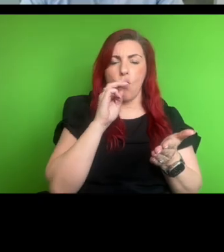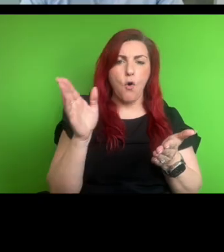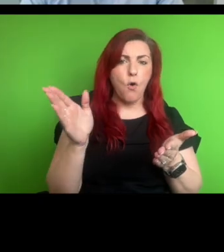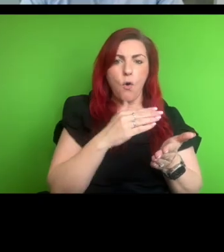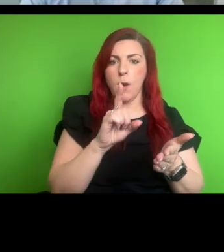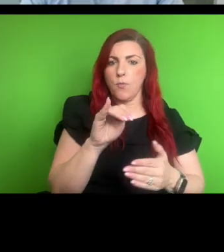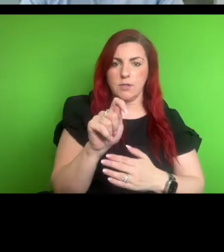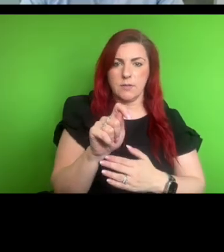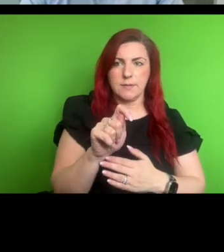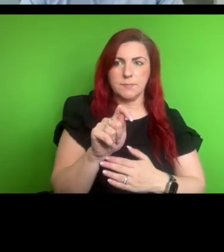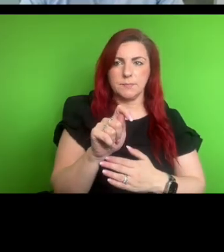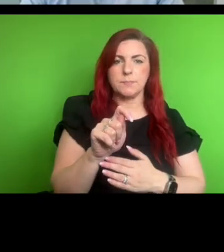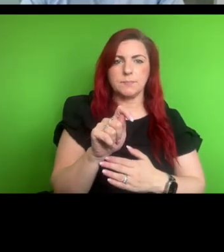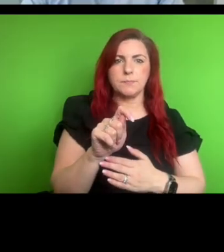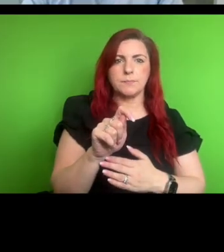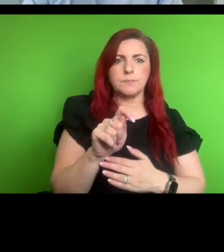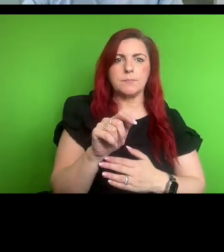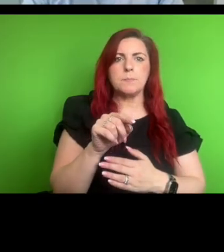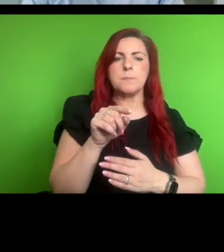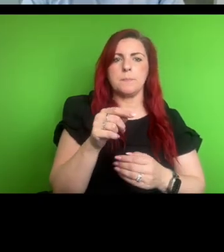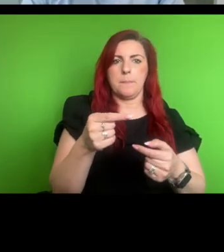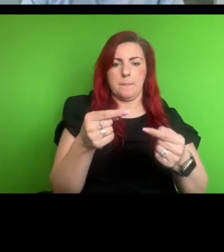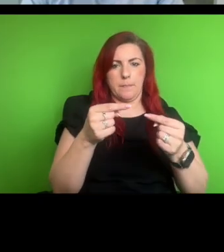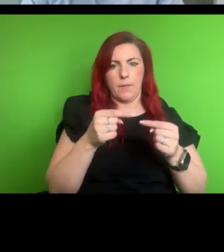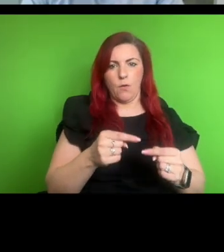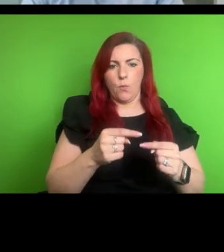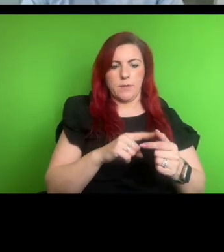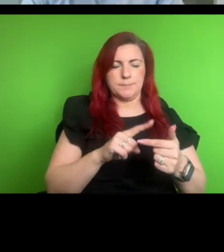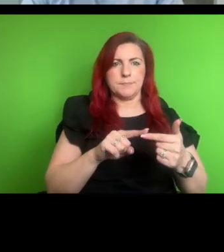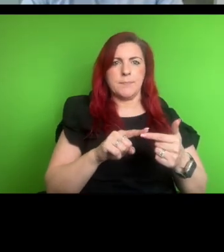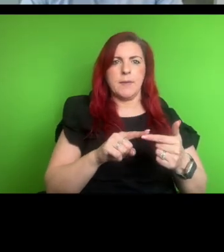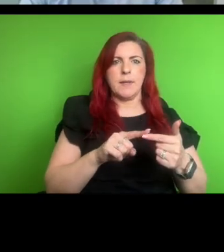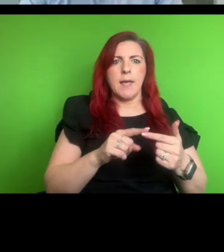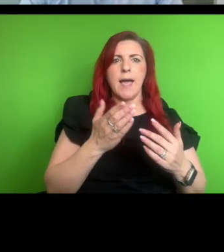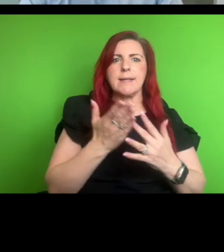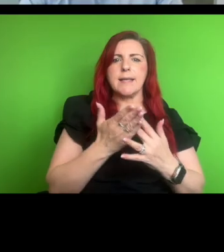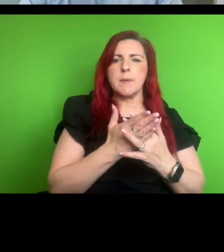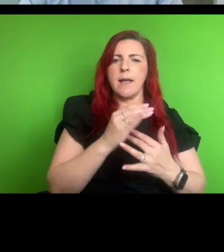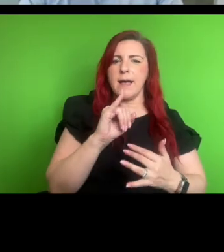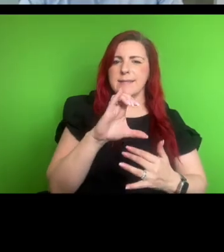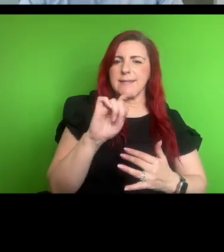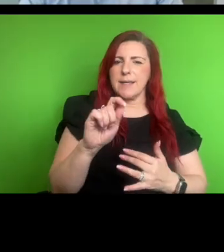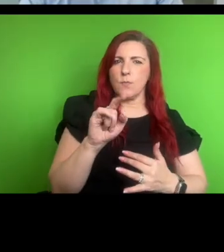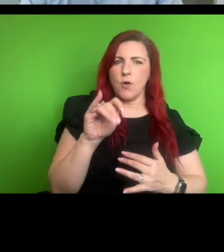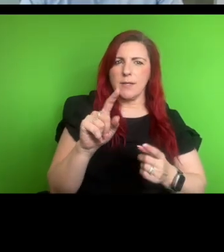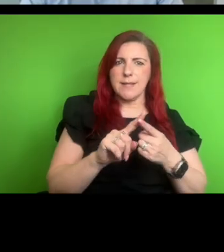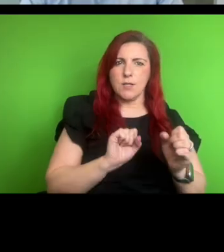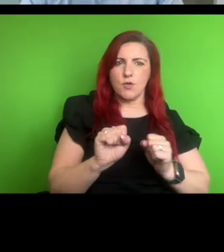The other revision is to the accessibility of ICT products and services, the European Standard